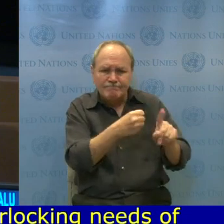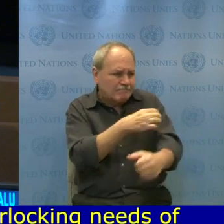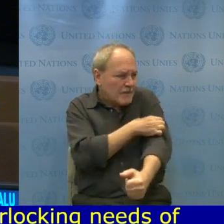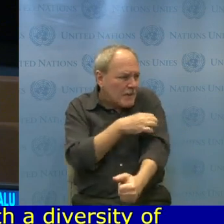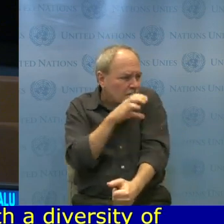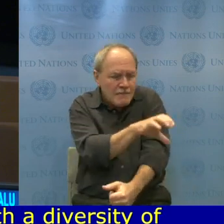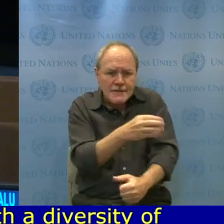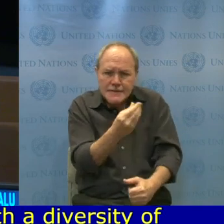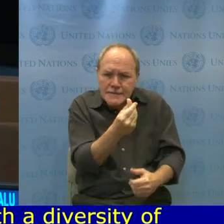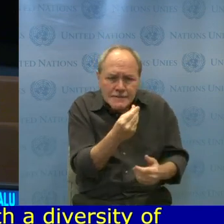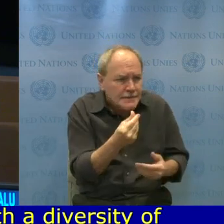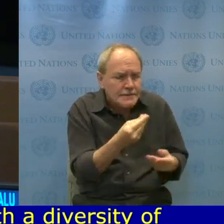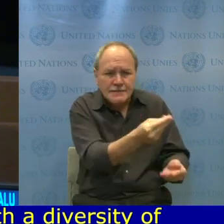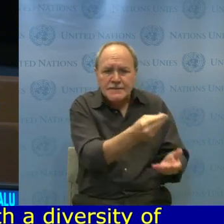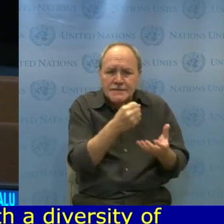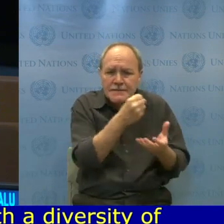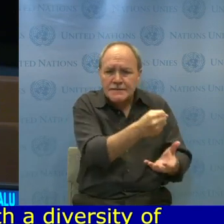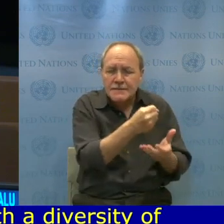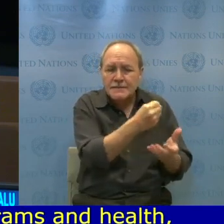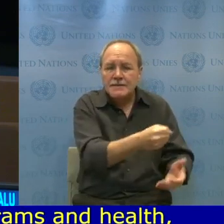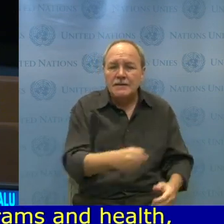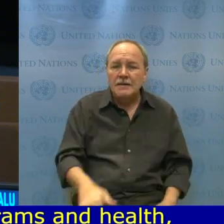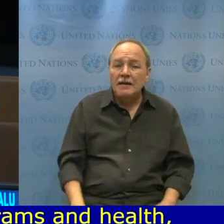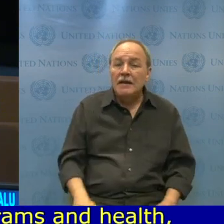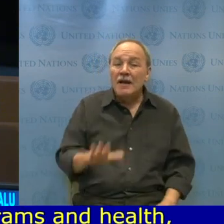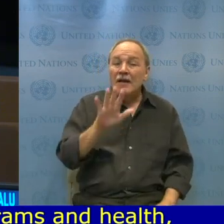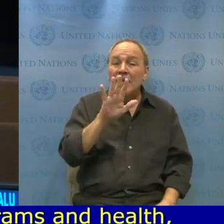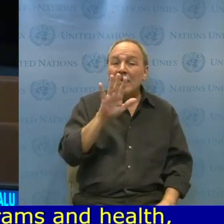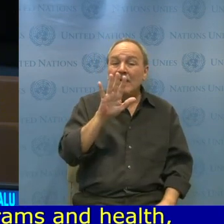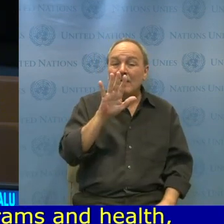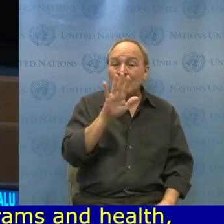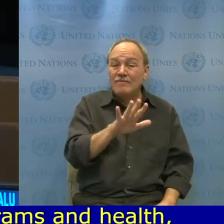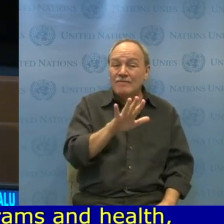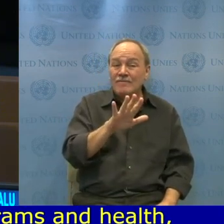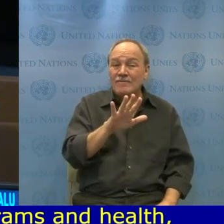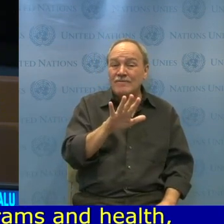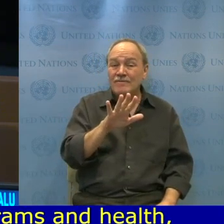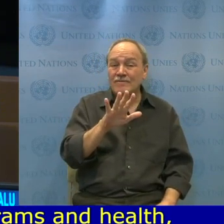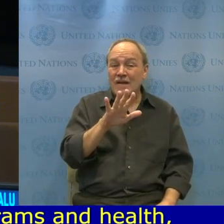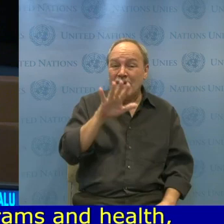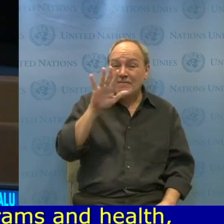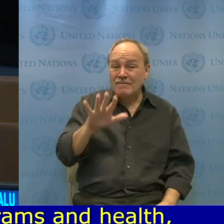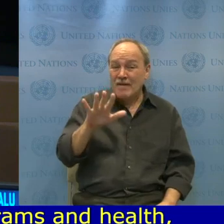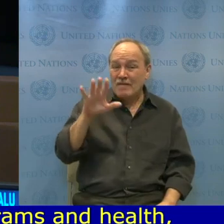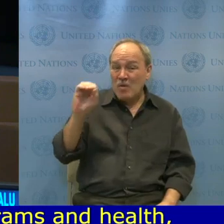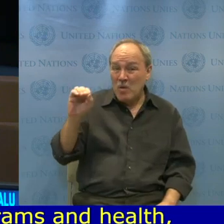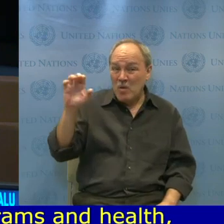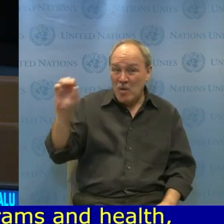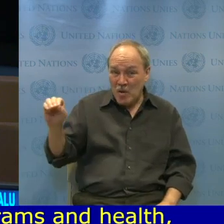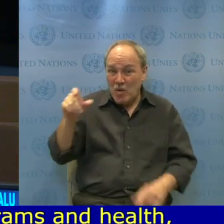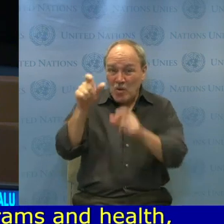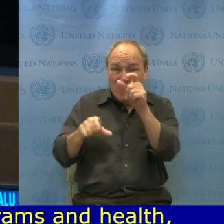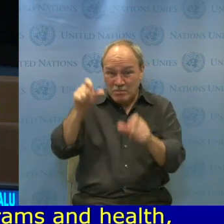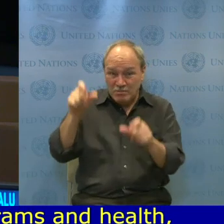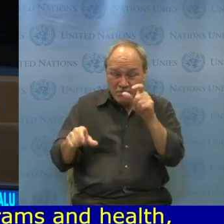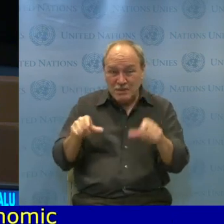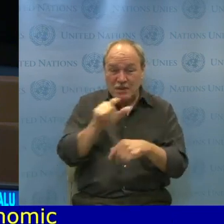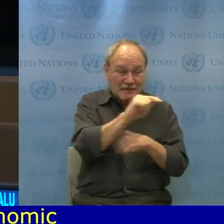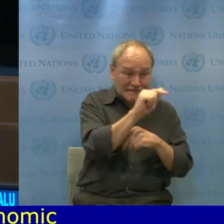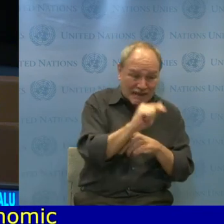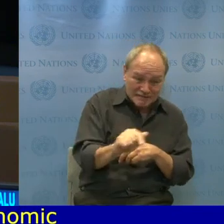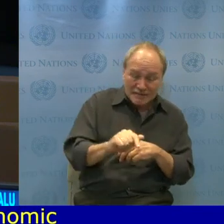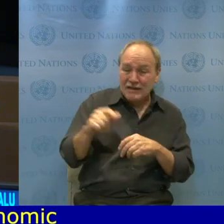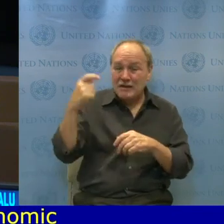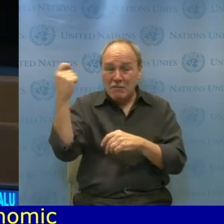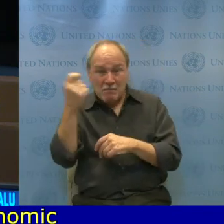now supporting over 5,500 people with albinism across Tanzania and Malawi. We have established clinical networks to treat visual